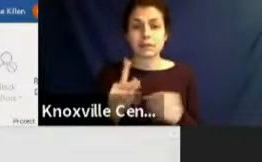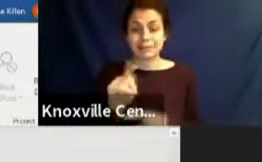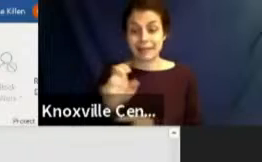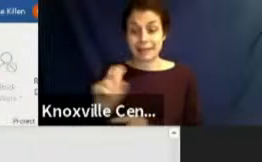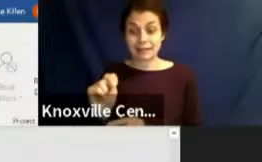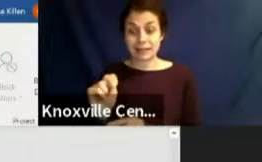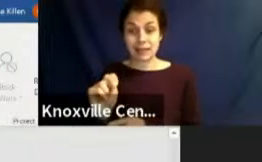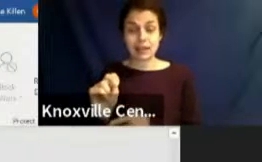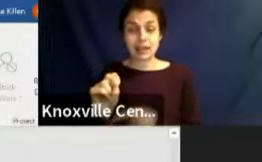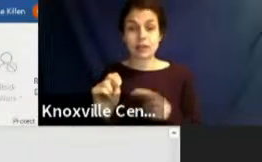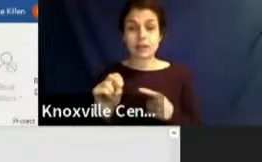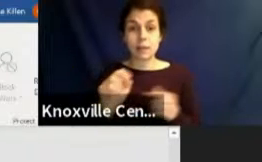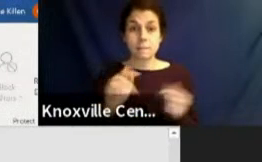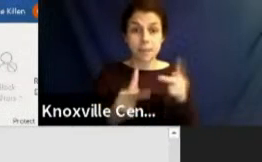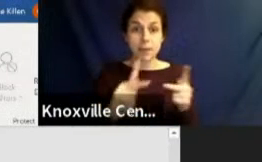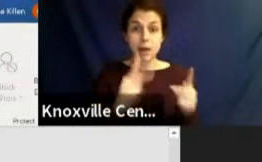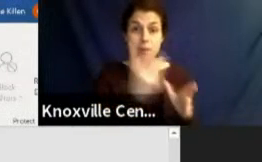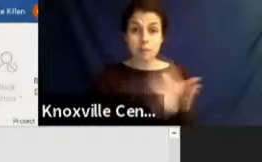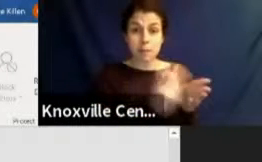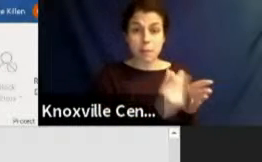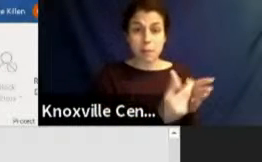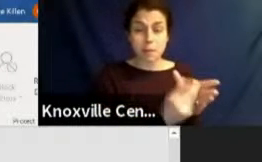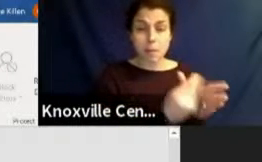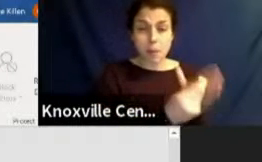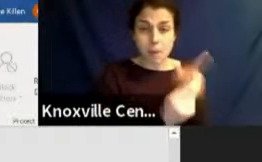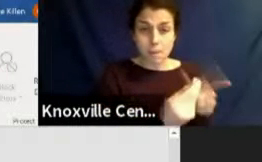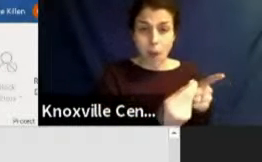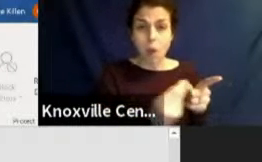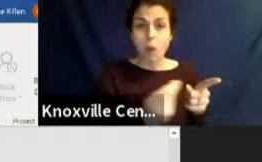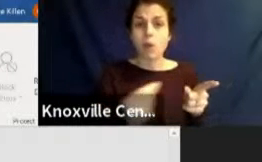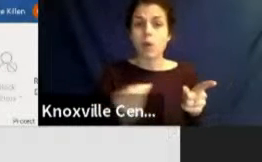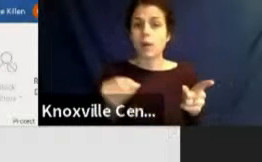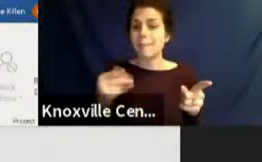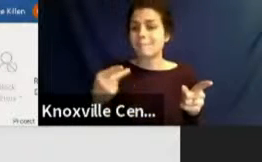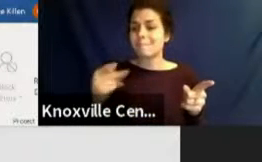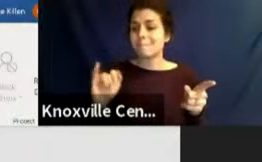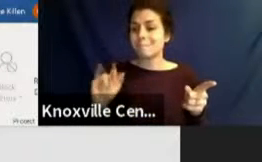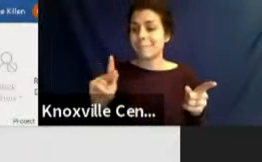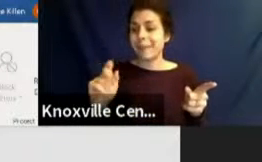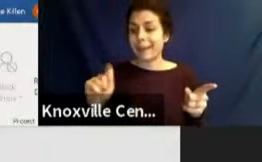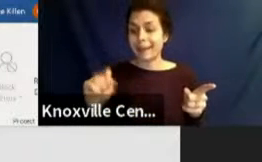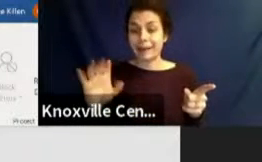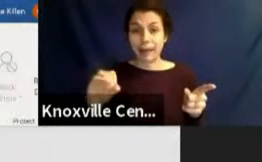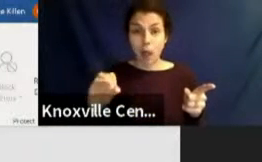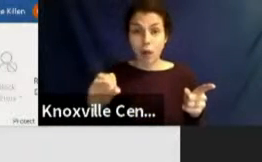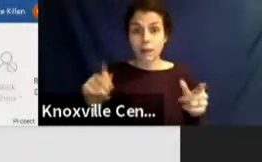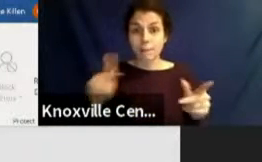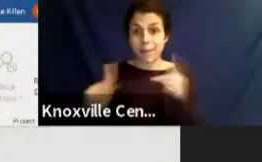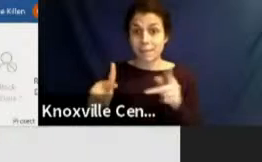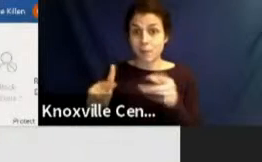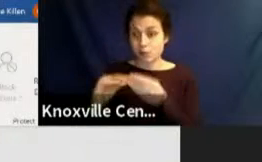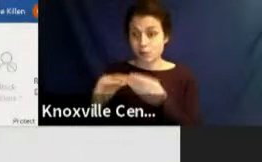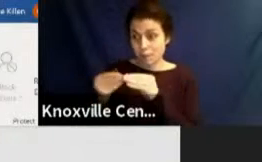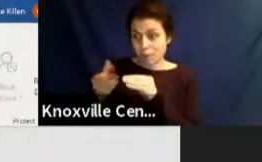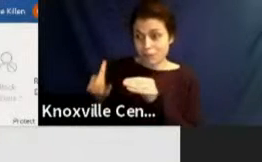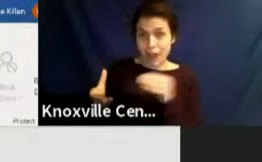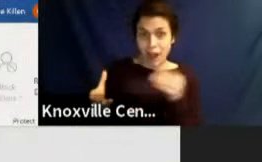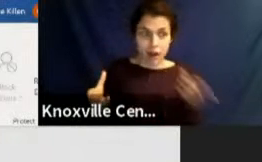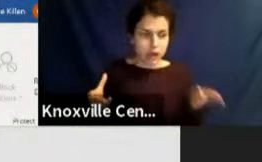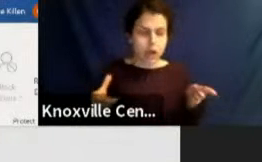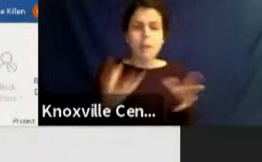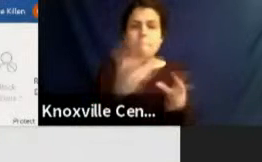far than the entire population of Pickett County, just trying to give people a sense that this has